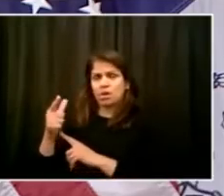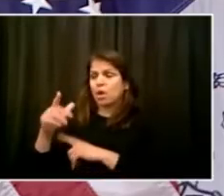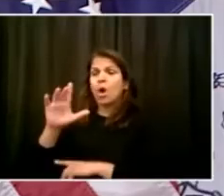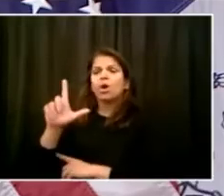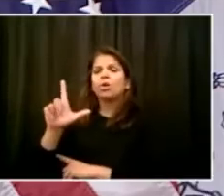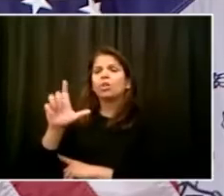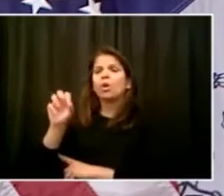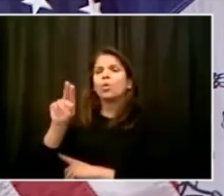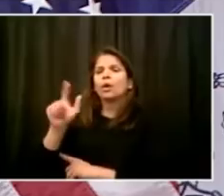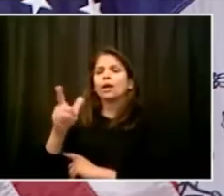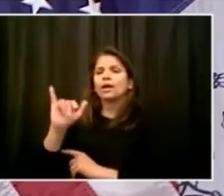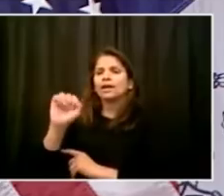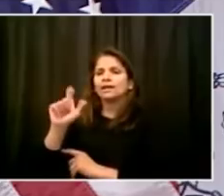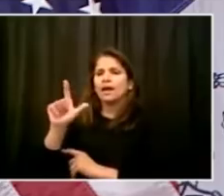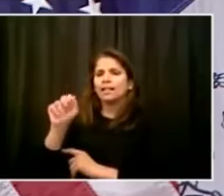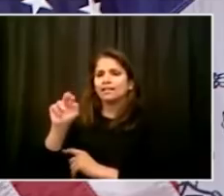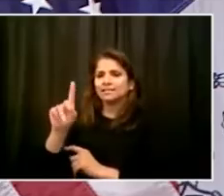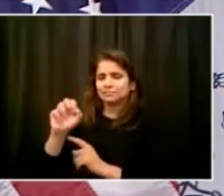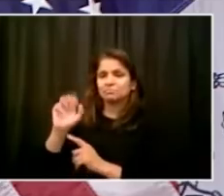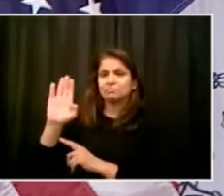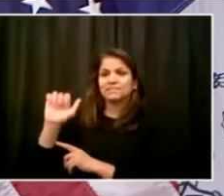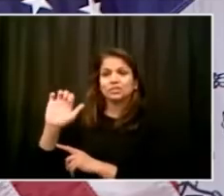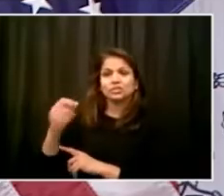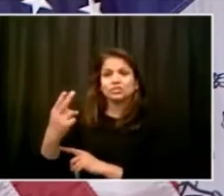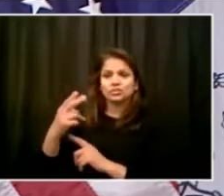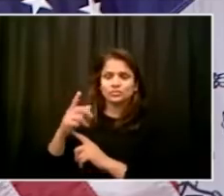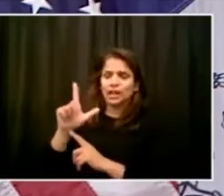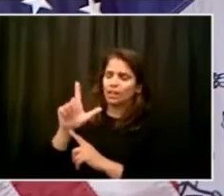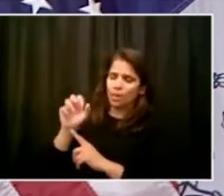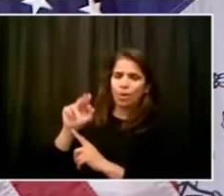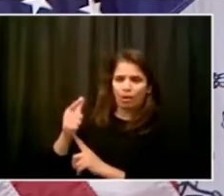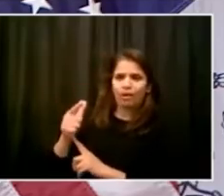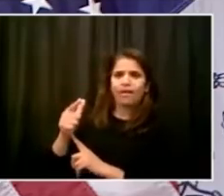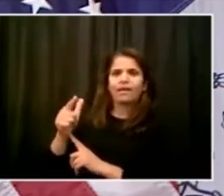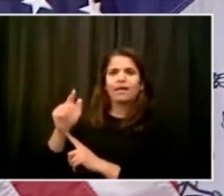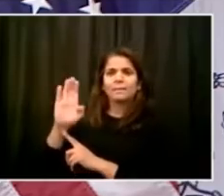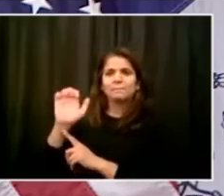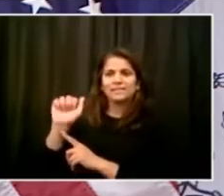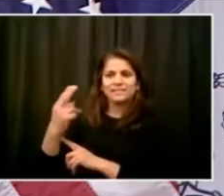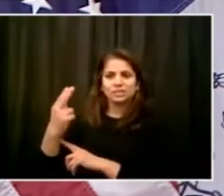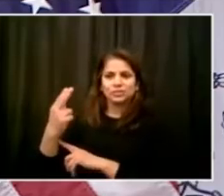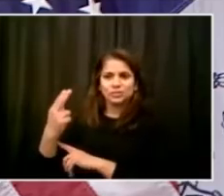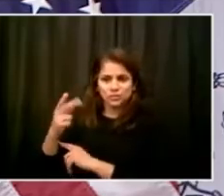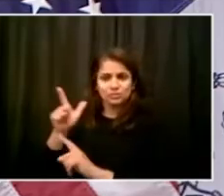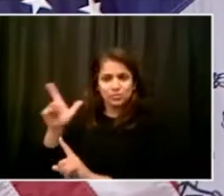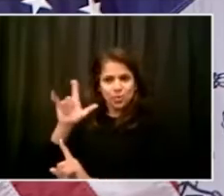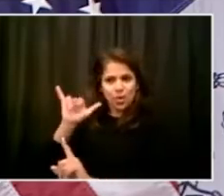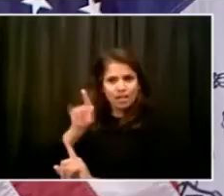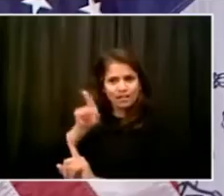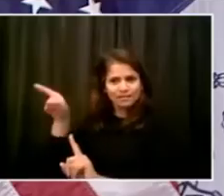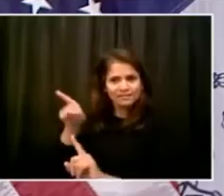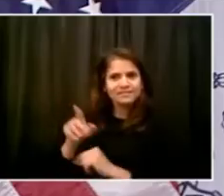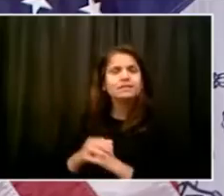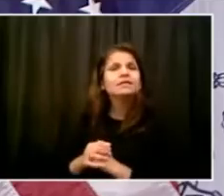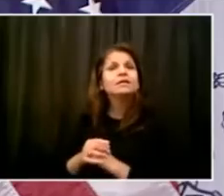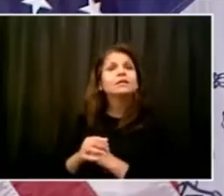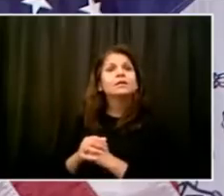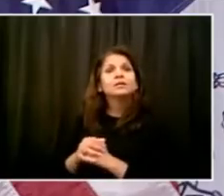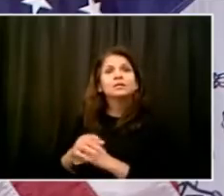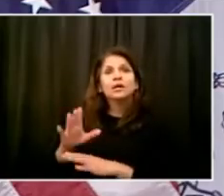not looked at the cover, but now I must say I have to, and I'll give you art criticism on it. But